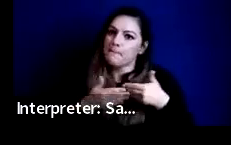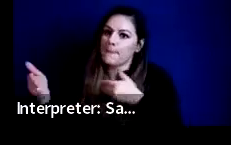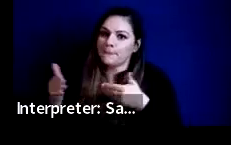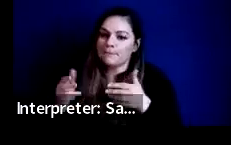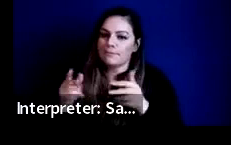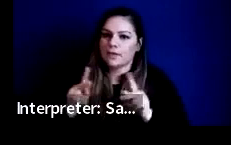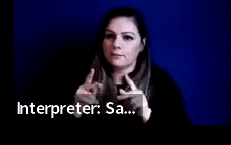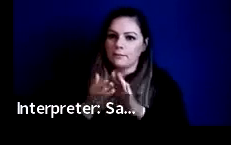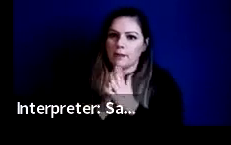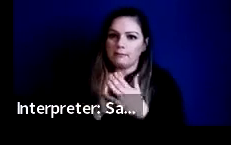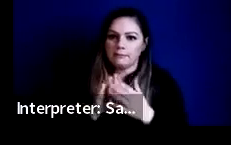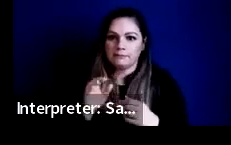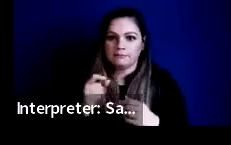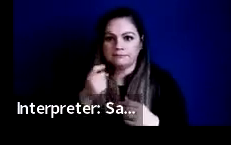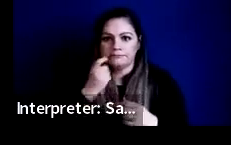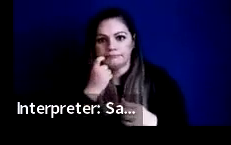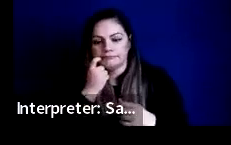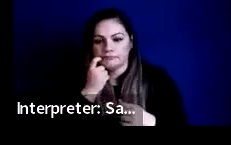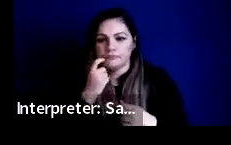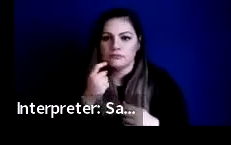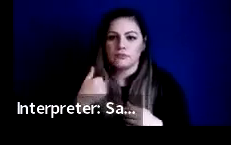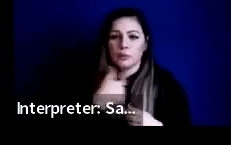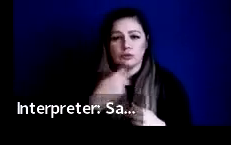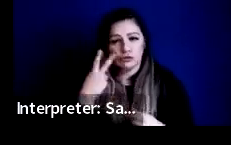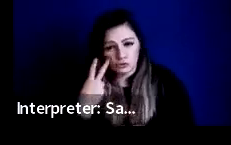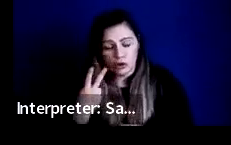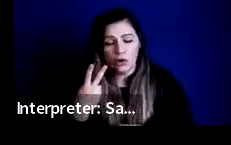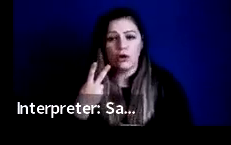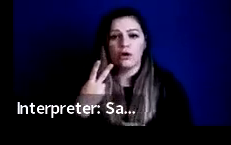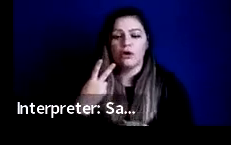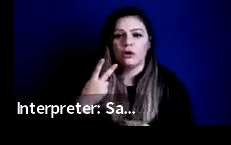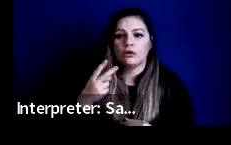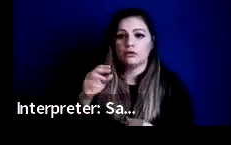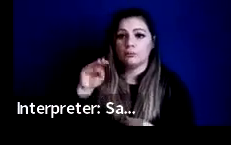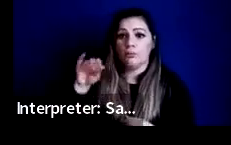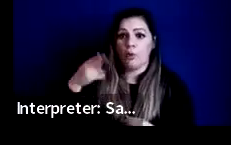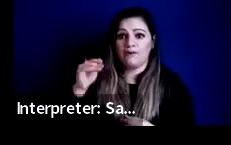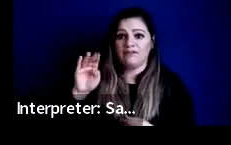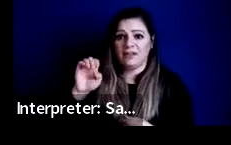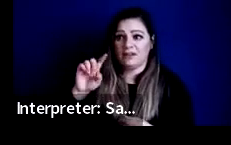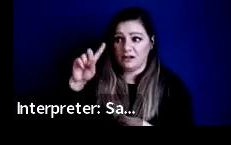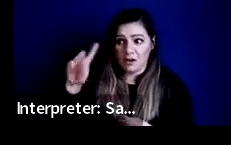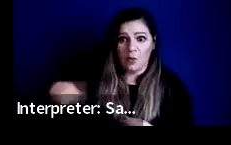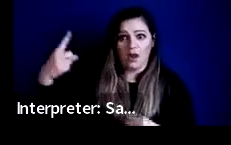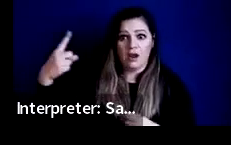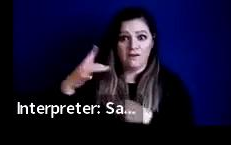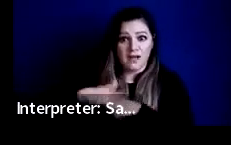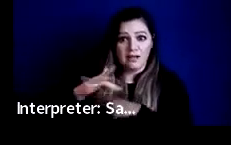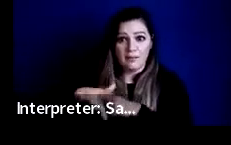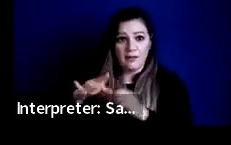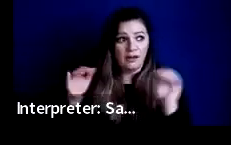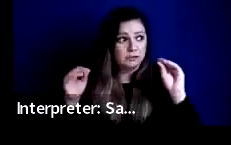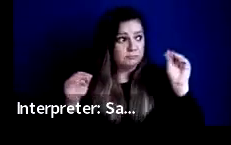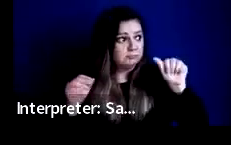we also saw that morphine, because there wasn't anything else available, it was heavily prescribed